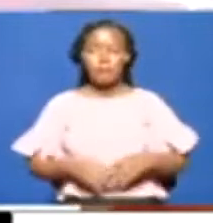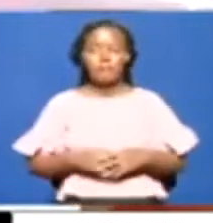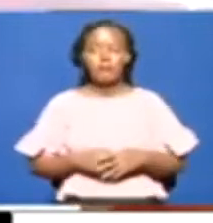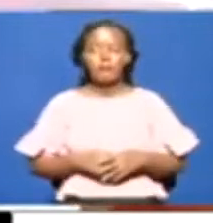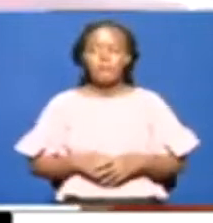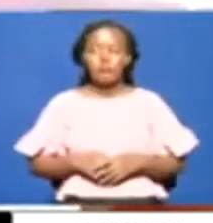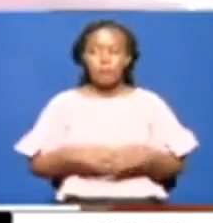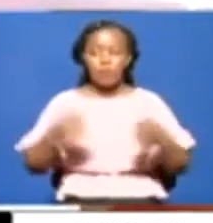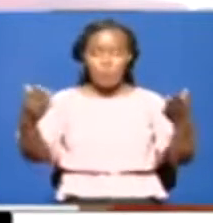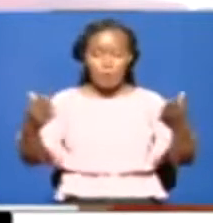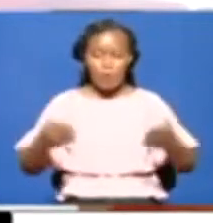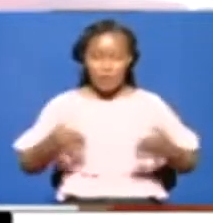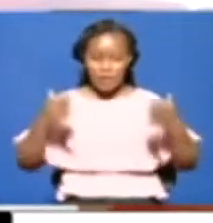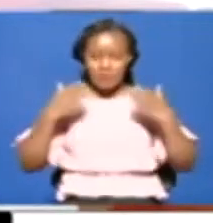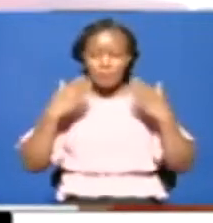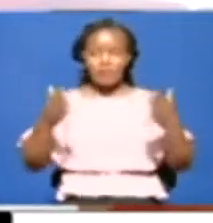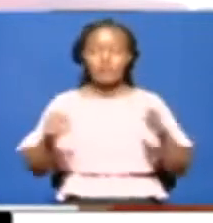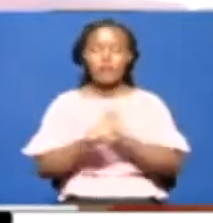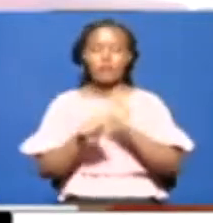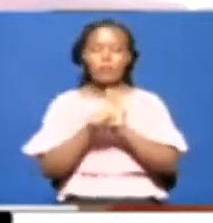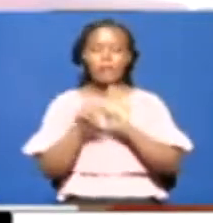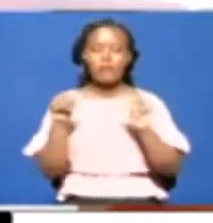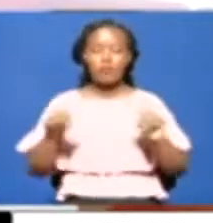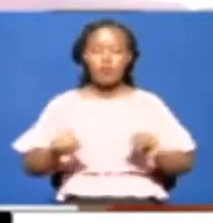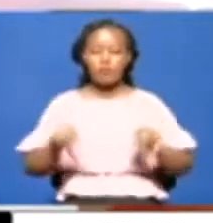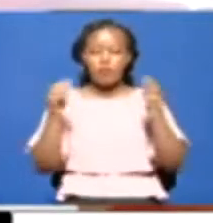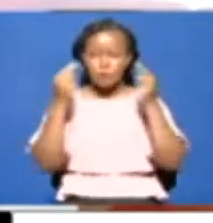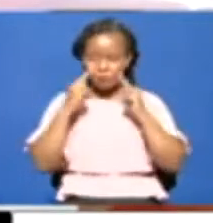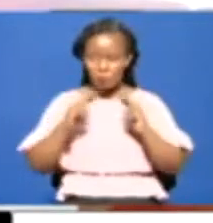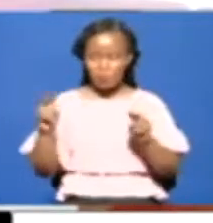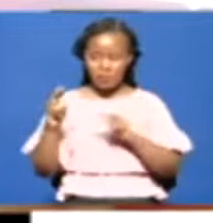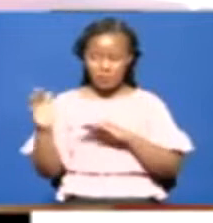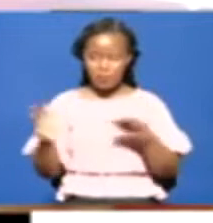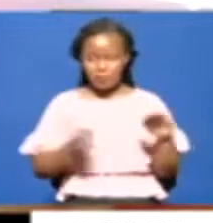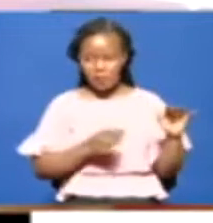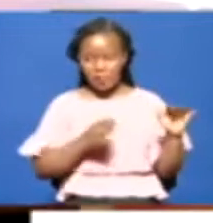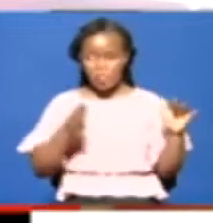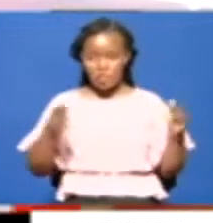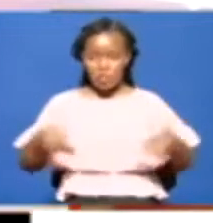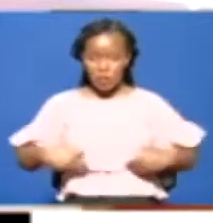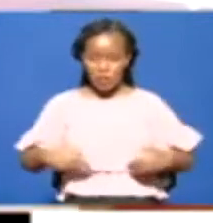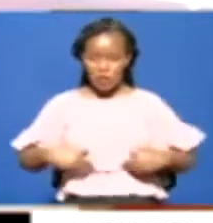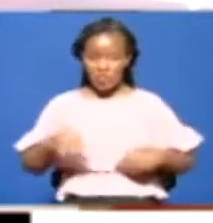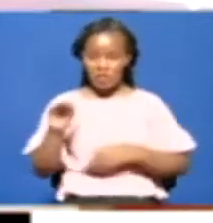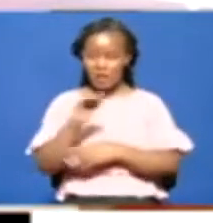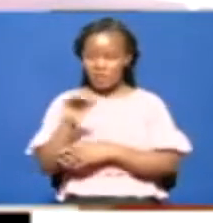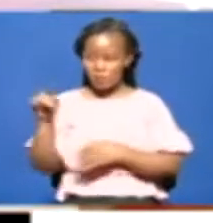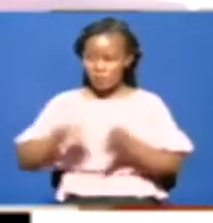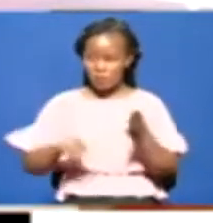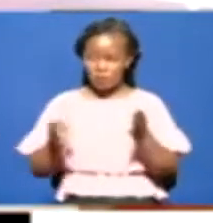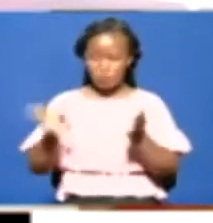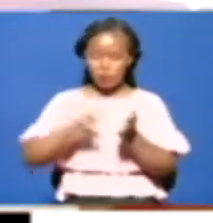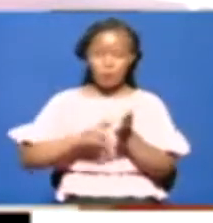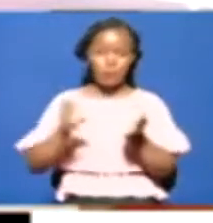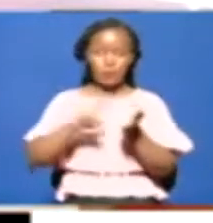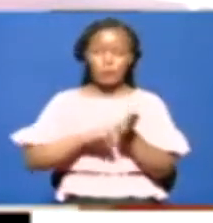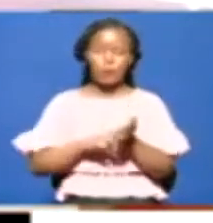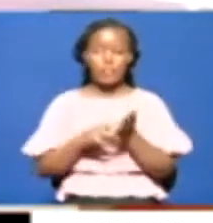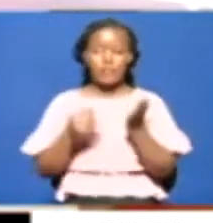Welcome back and thanks for keeping it KBC. In other news, youth are being challenged to enroll in Polytechnics and other